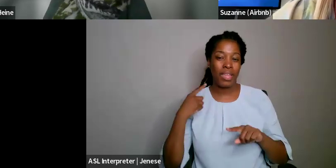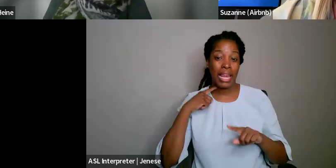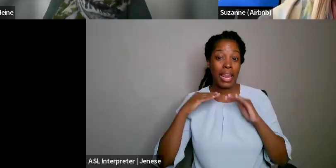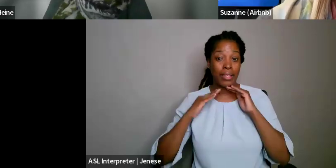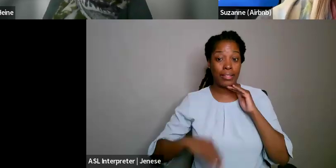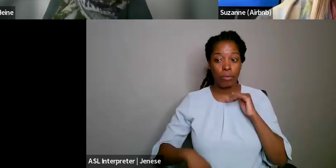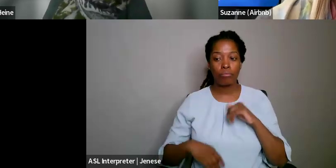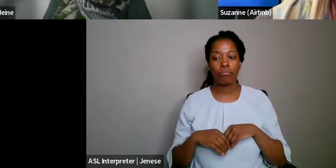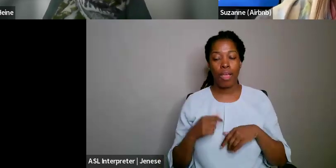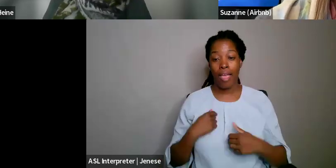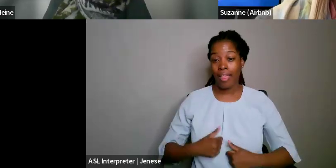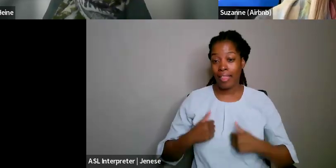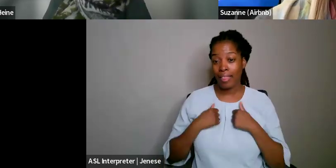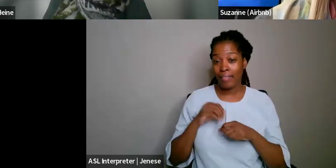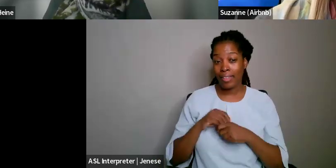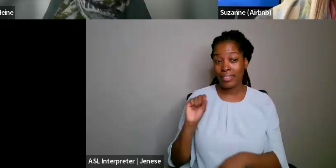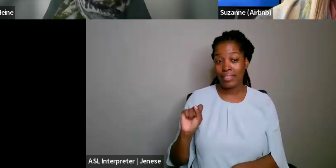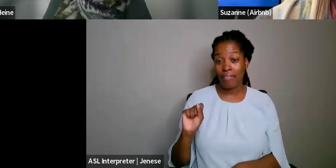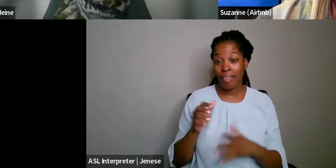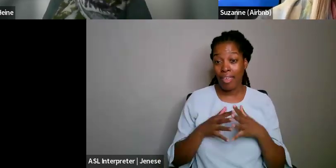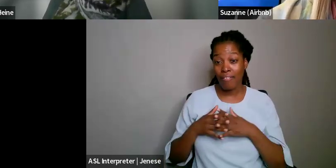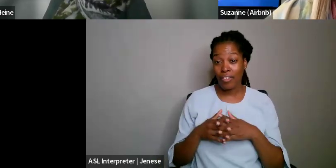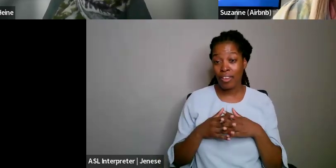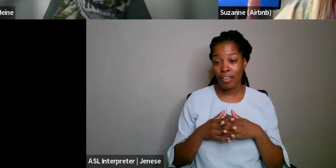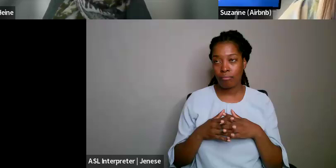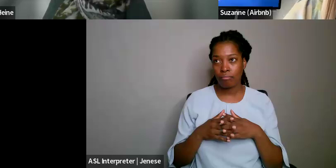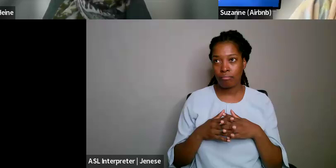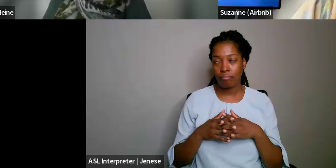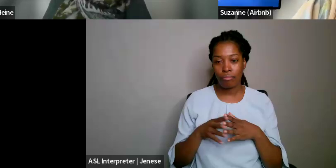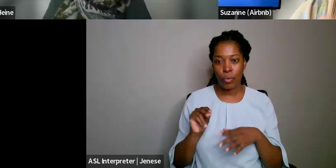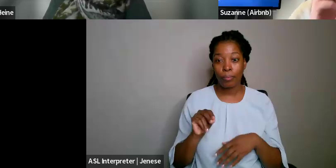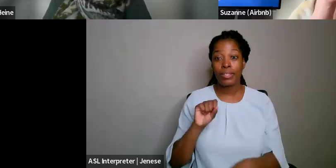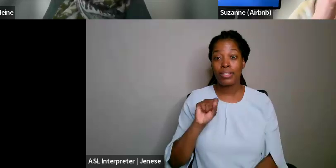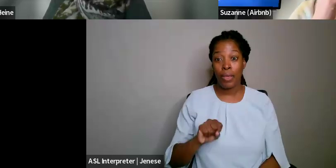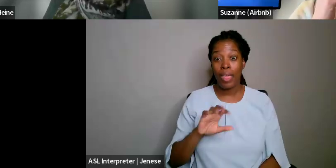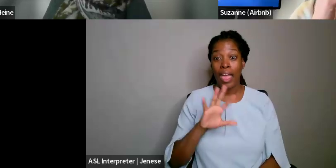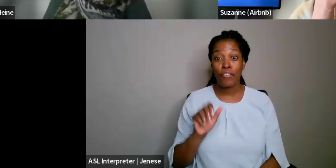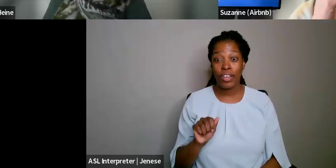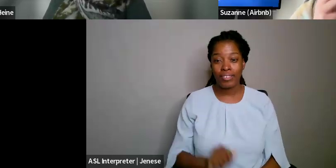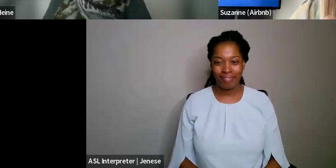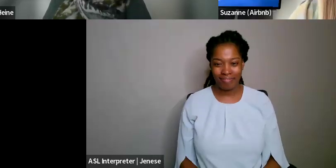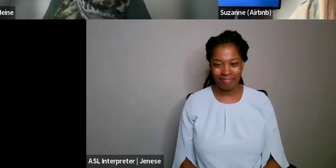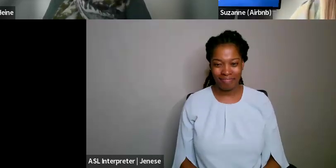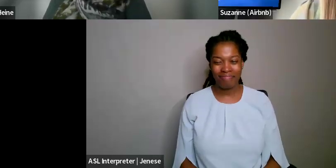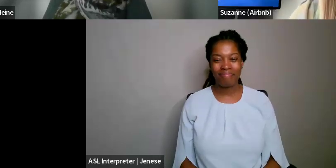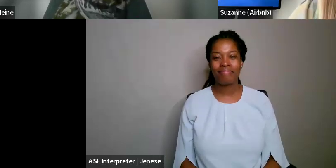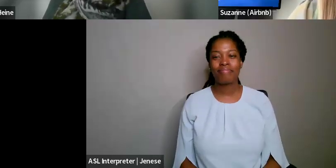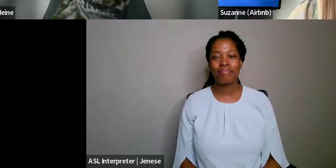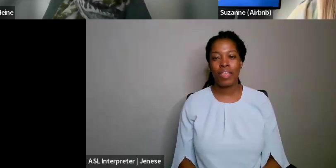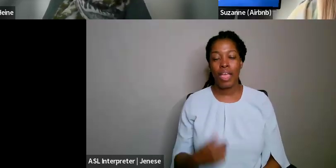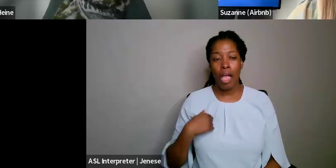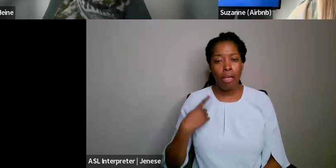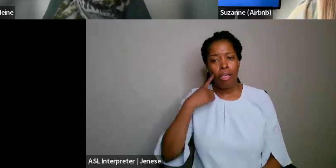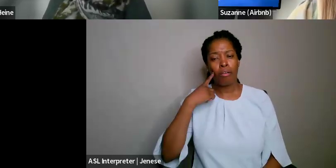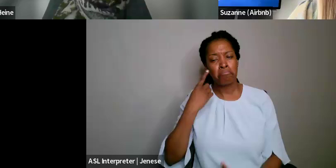And yeah, I started hosting mainly just to start earning a little bit of extra pocket money,